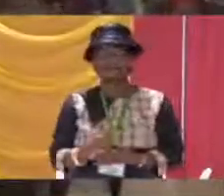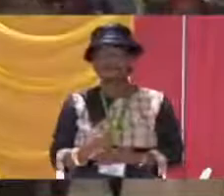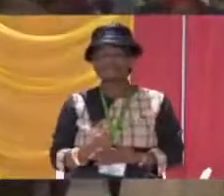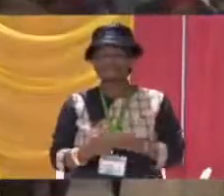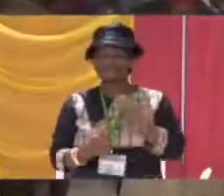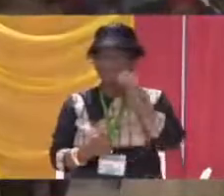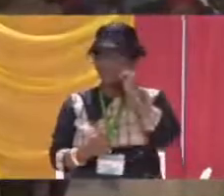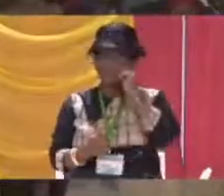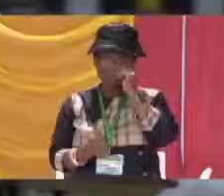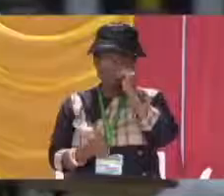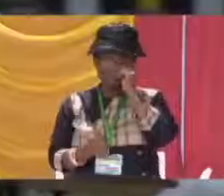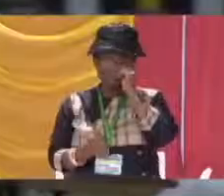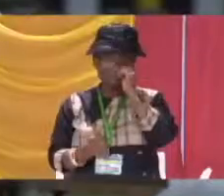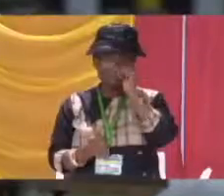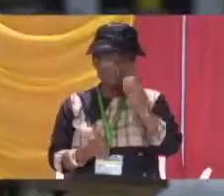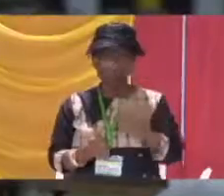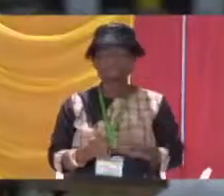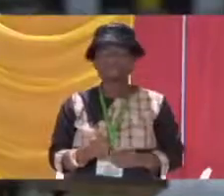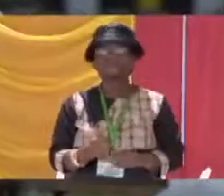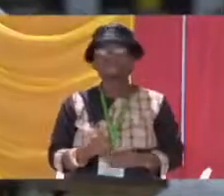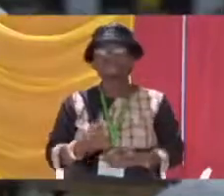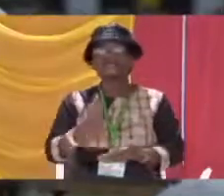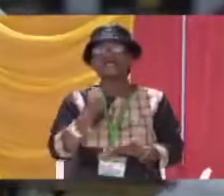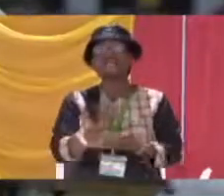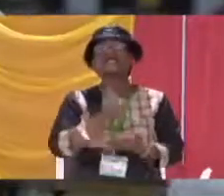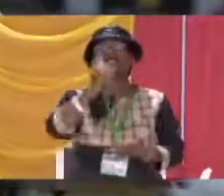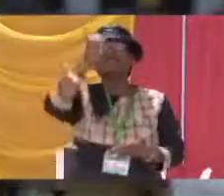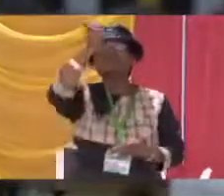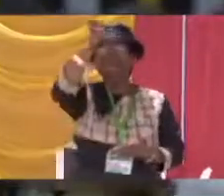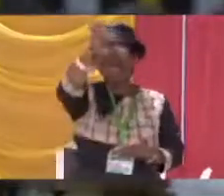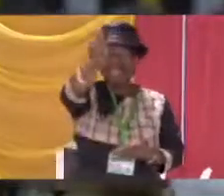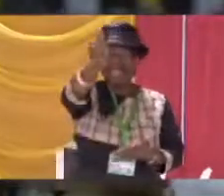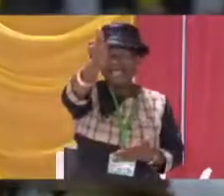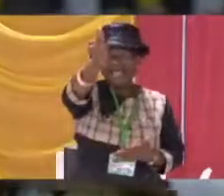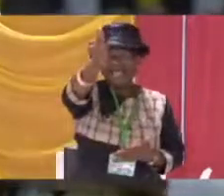Ọdún ìdásílẹ̀ yín tó ti bẹ̀rẹ̀ yìí títí ayé ló máa wà.